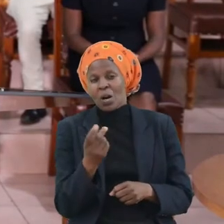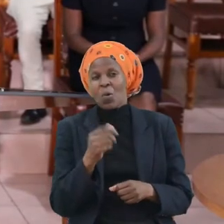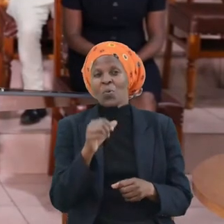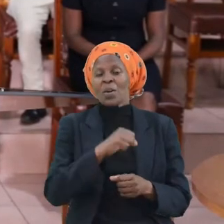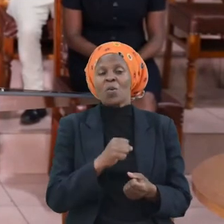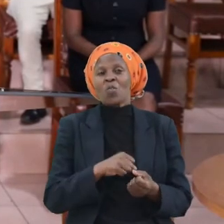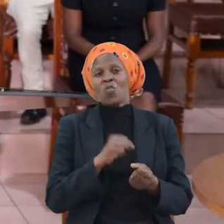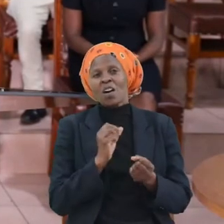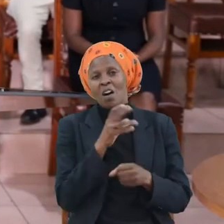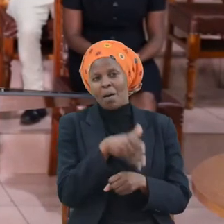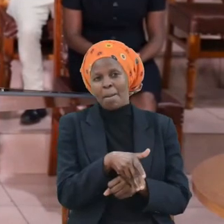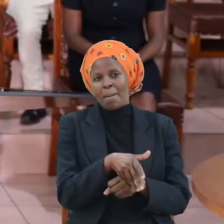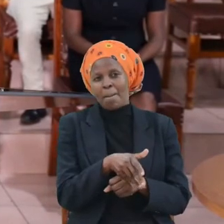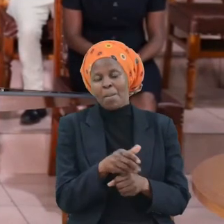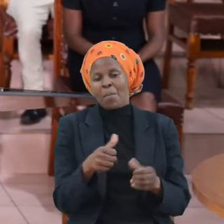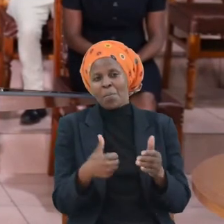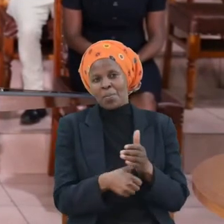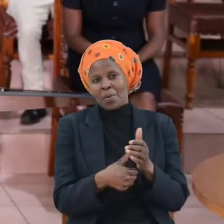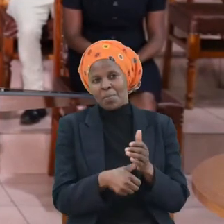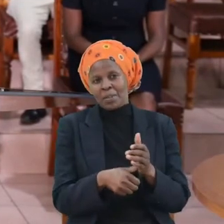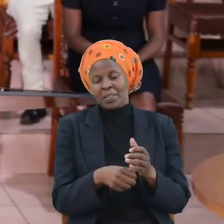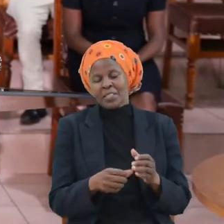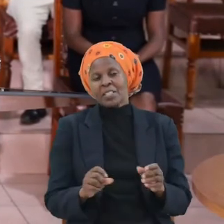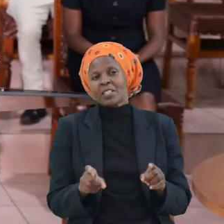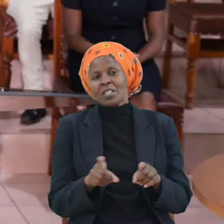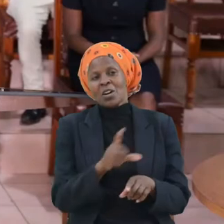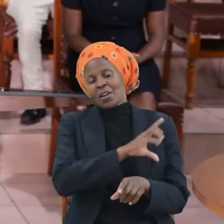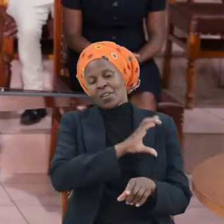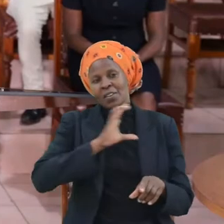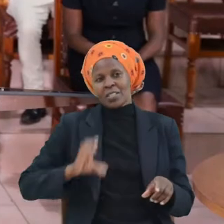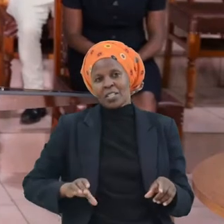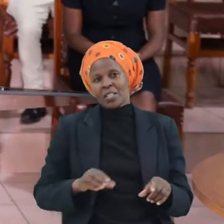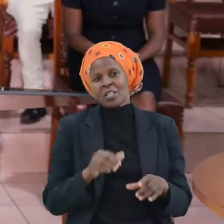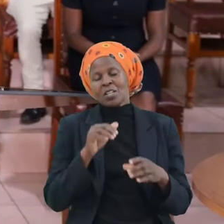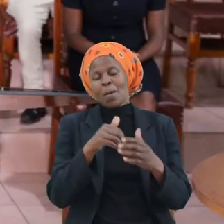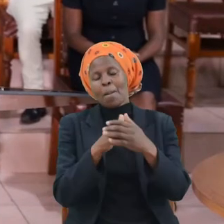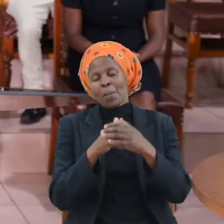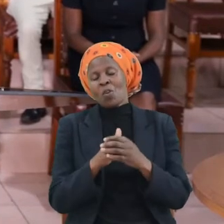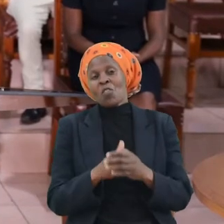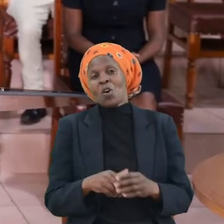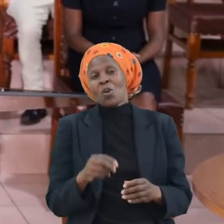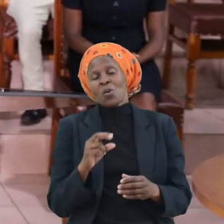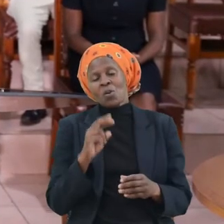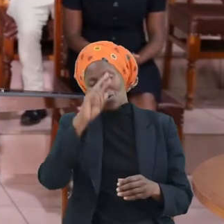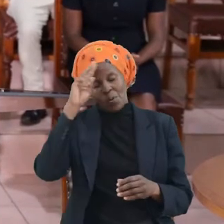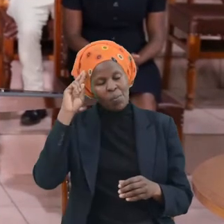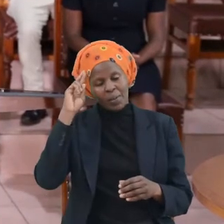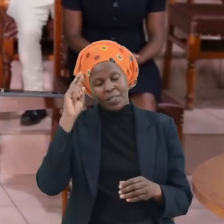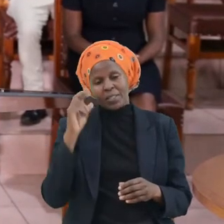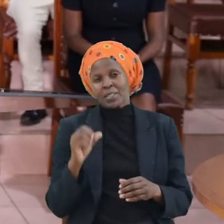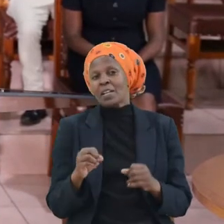challenges in our lives as Christians. And I'll read in the book of Romans 8,